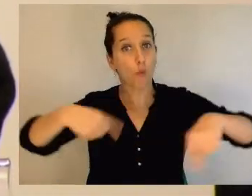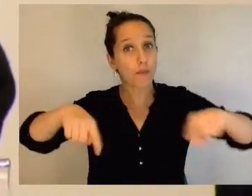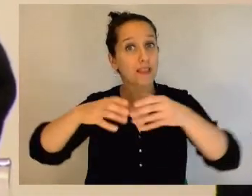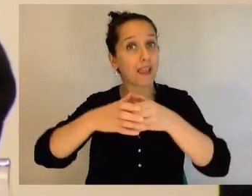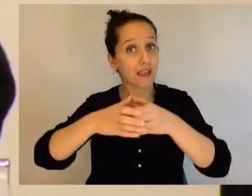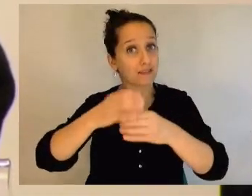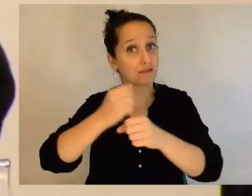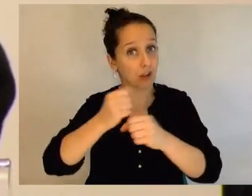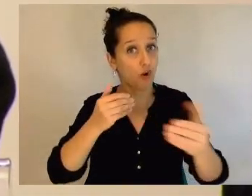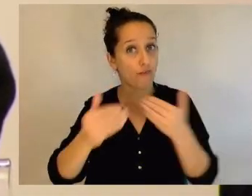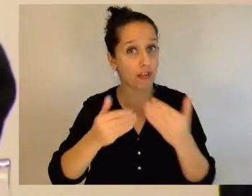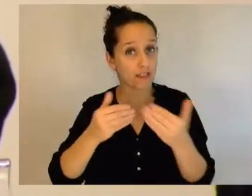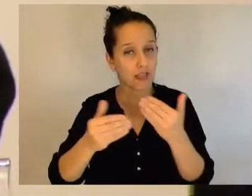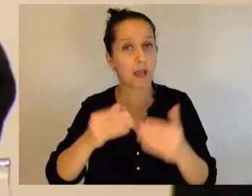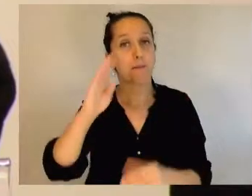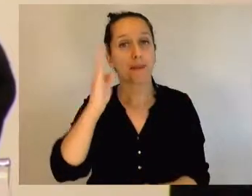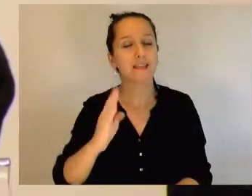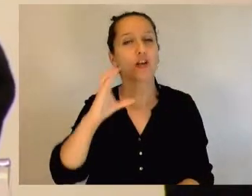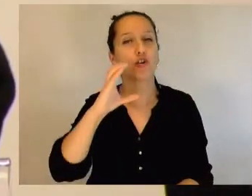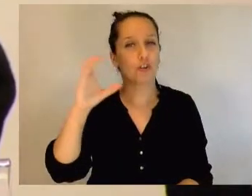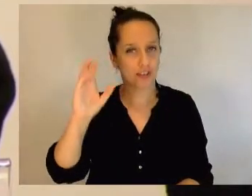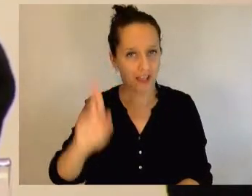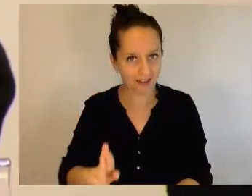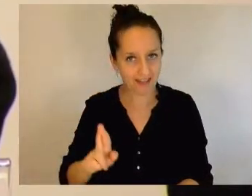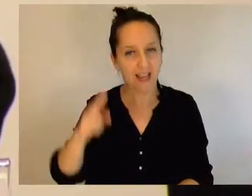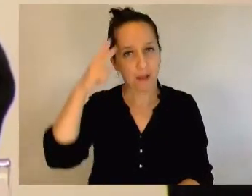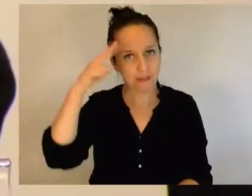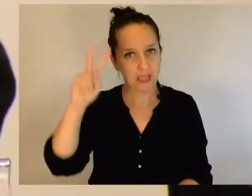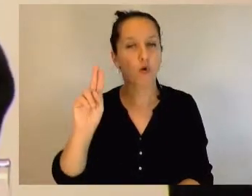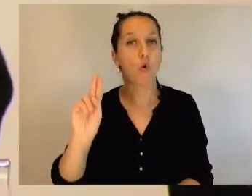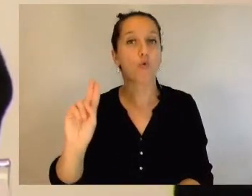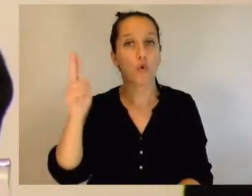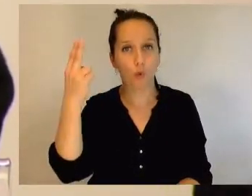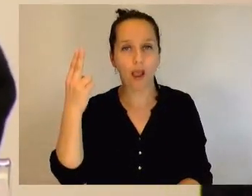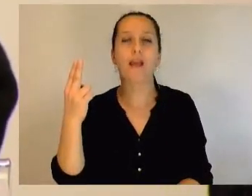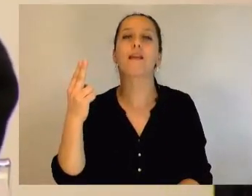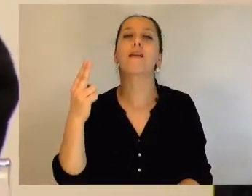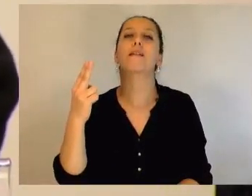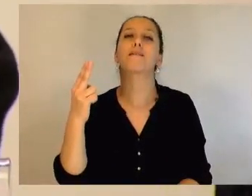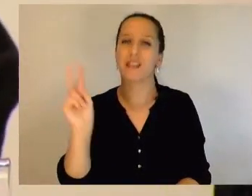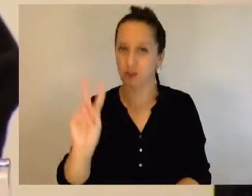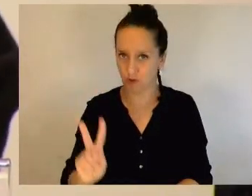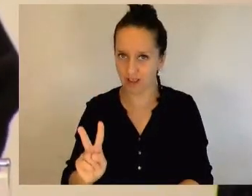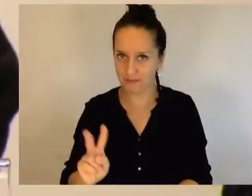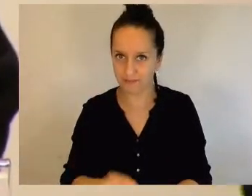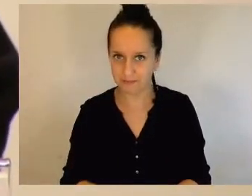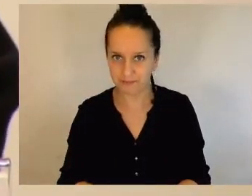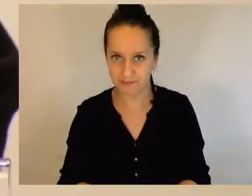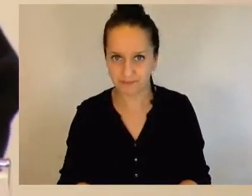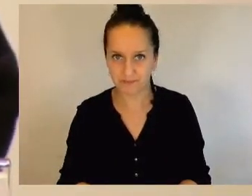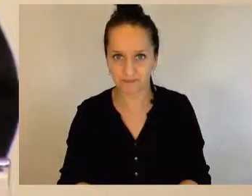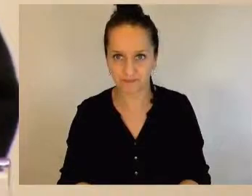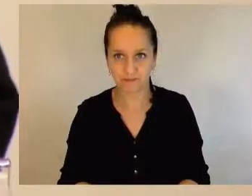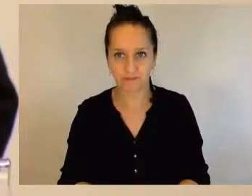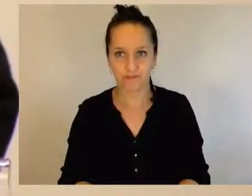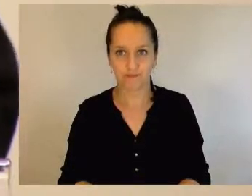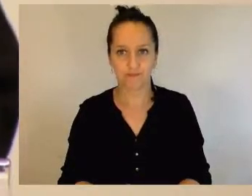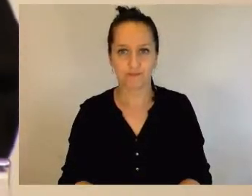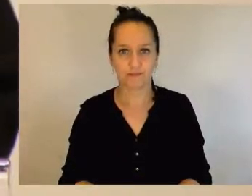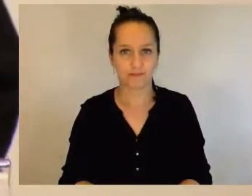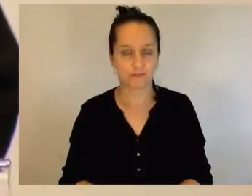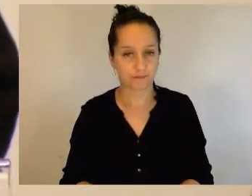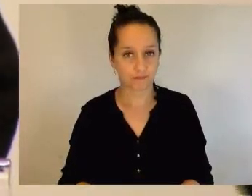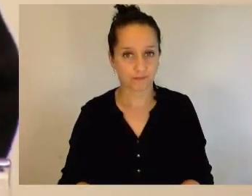And this is the composition of the Executive Committee: Brazil, Costa Rica, Mexico, Uruguay, and the Bolivarian Republic of